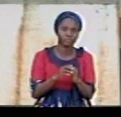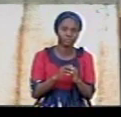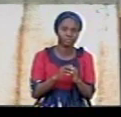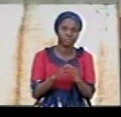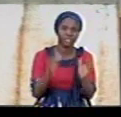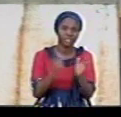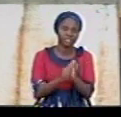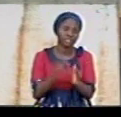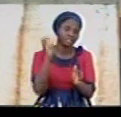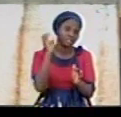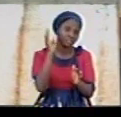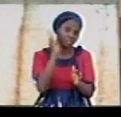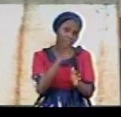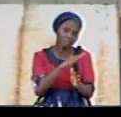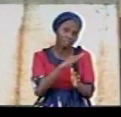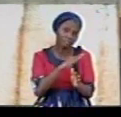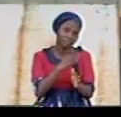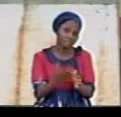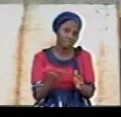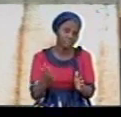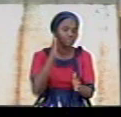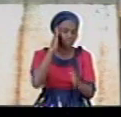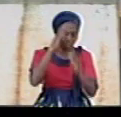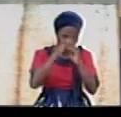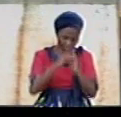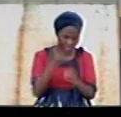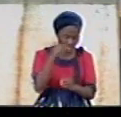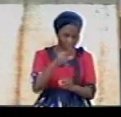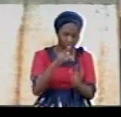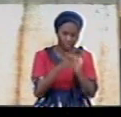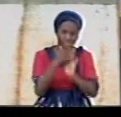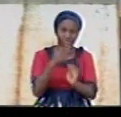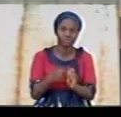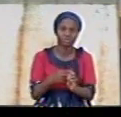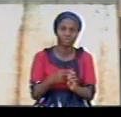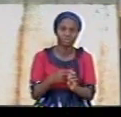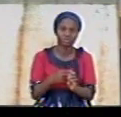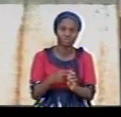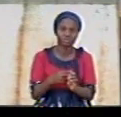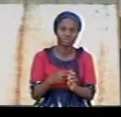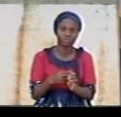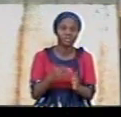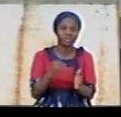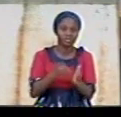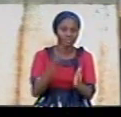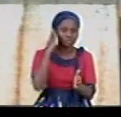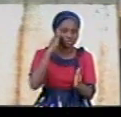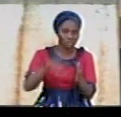That evil thing will bow. Get out of your life.